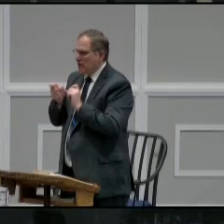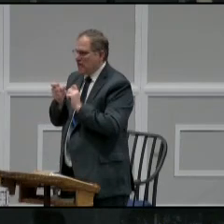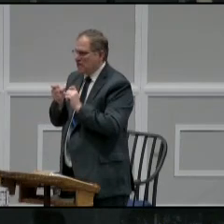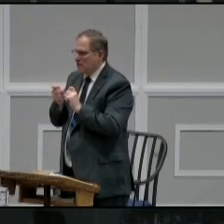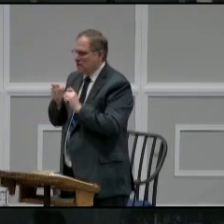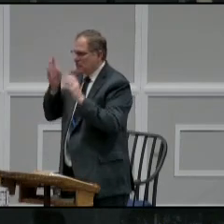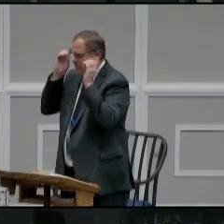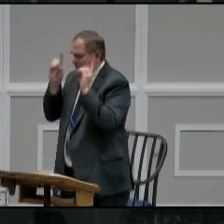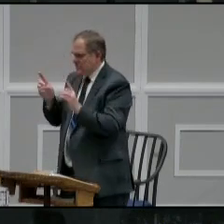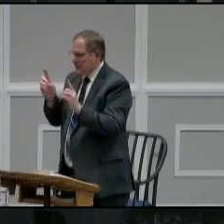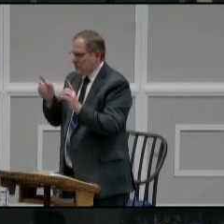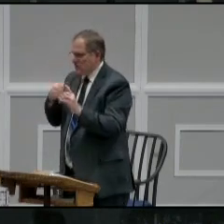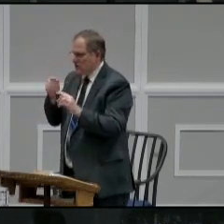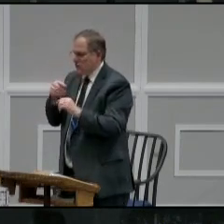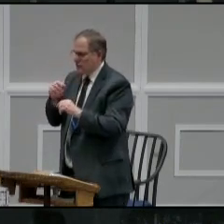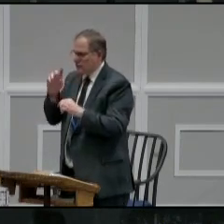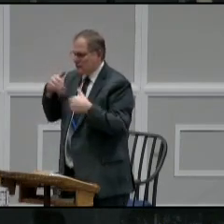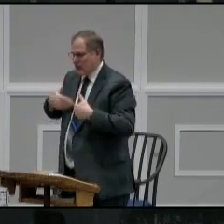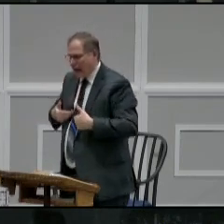tired or hungry.